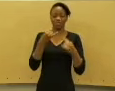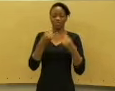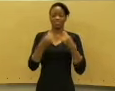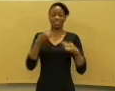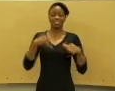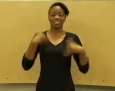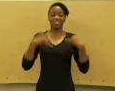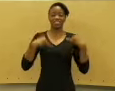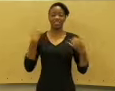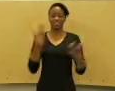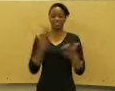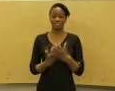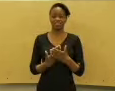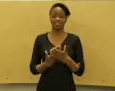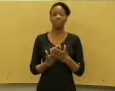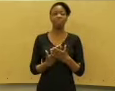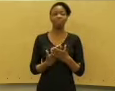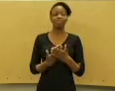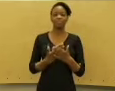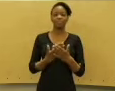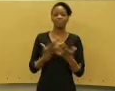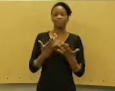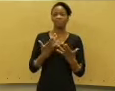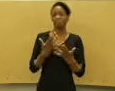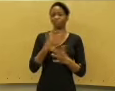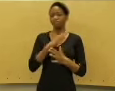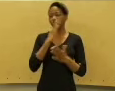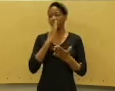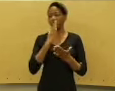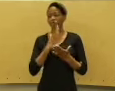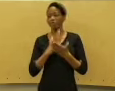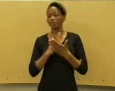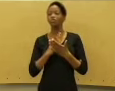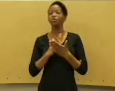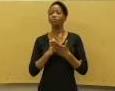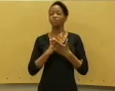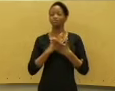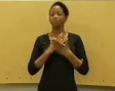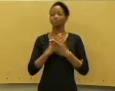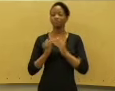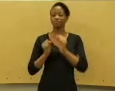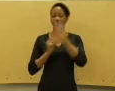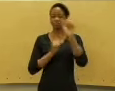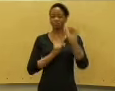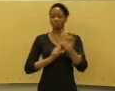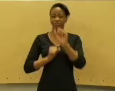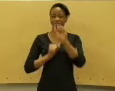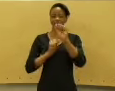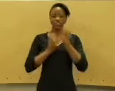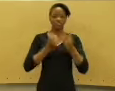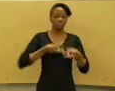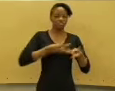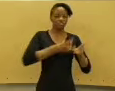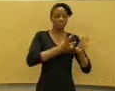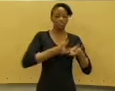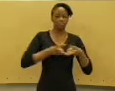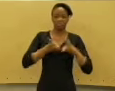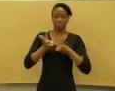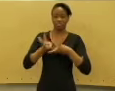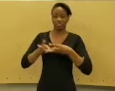I wonder if you would care to share with us probable strategies. And it's interesting because, again, you're speaking as somebody